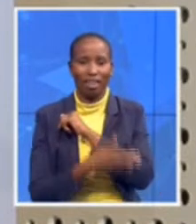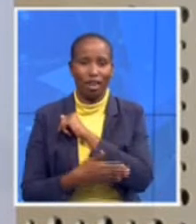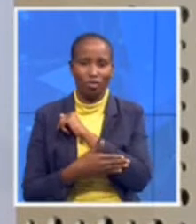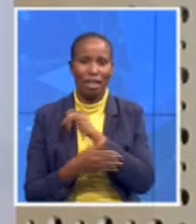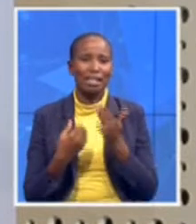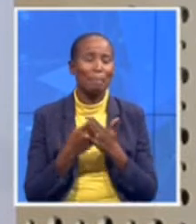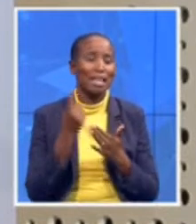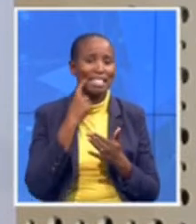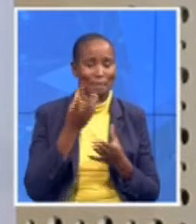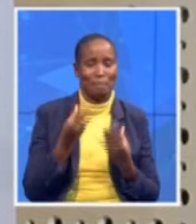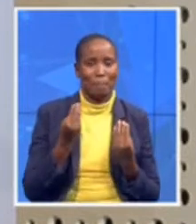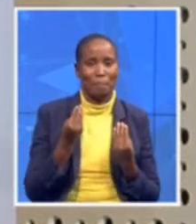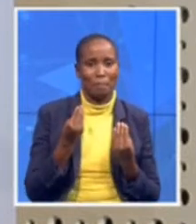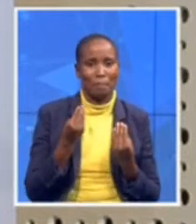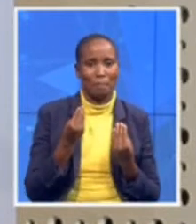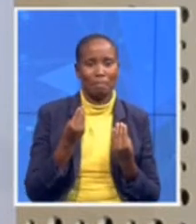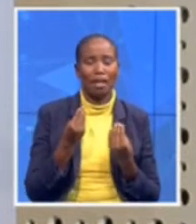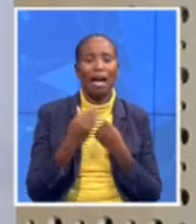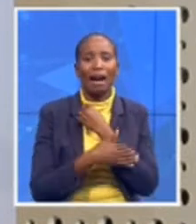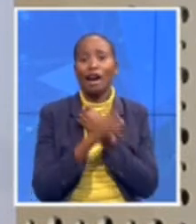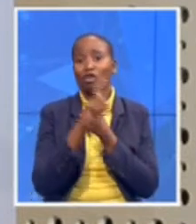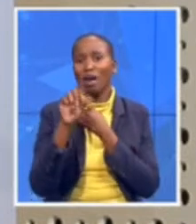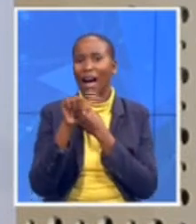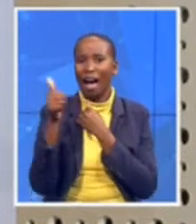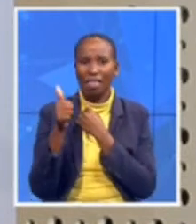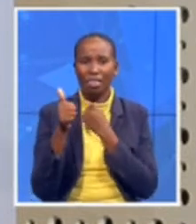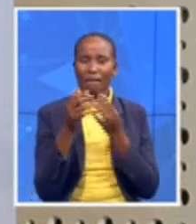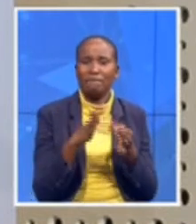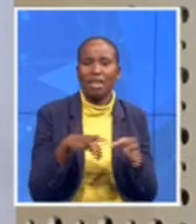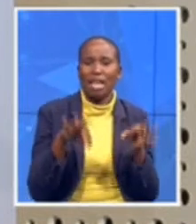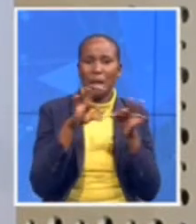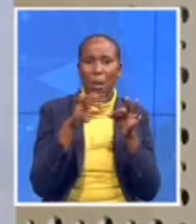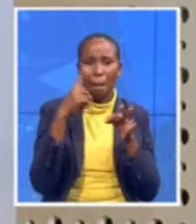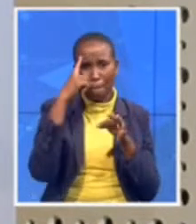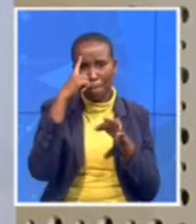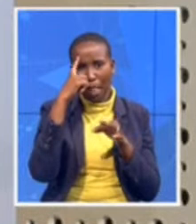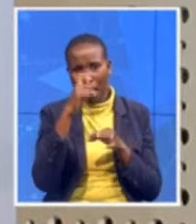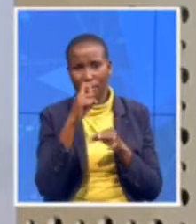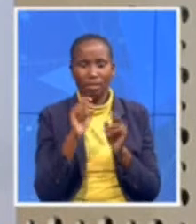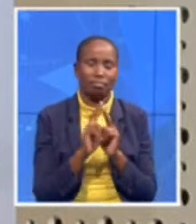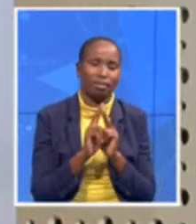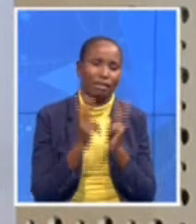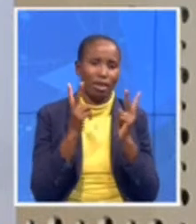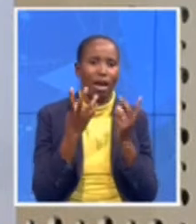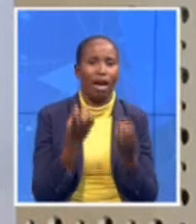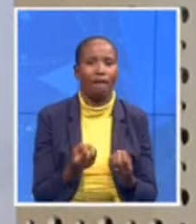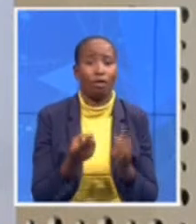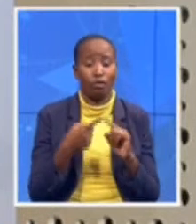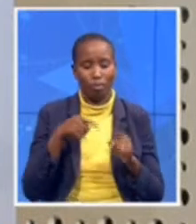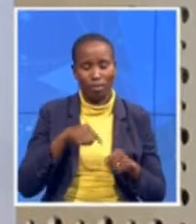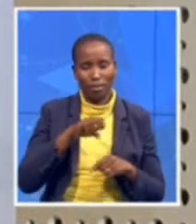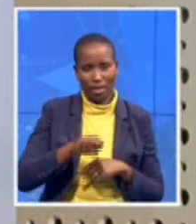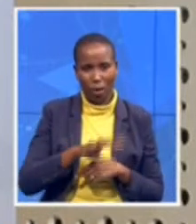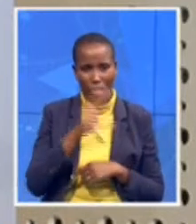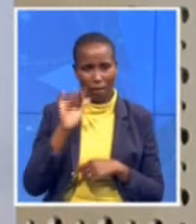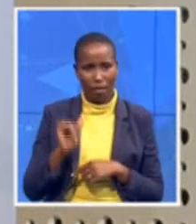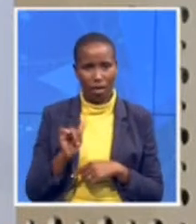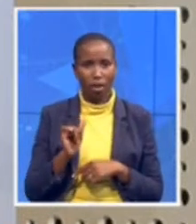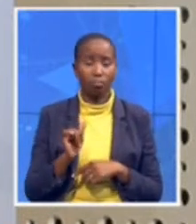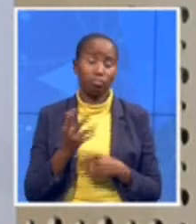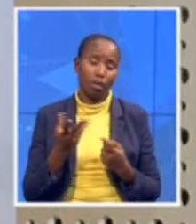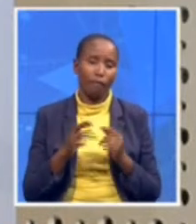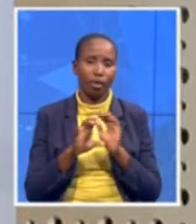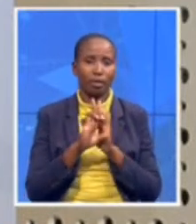values and beliefs from ours here in South Africa. A good example is the attitude towards